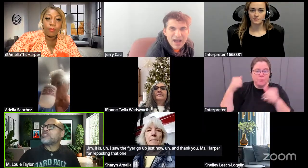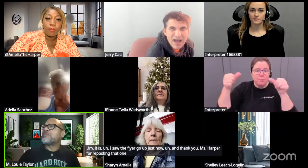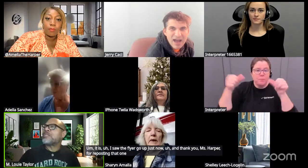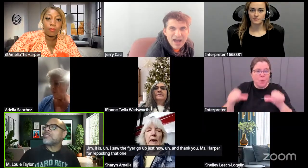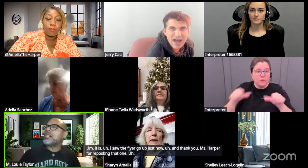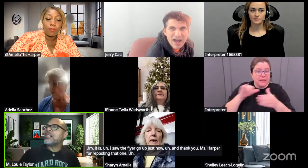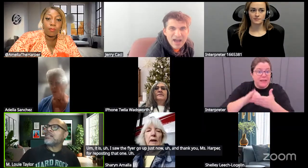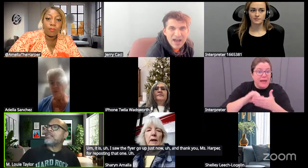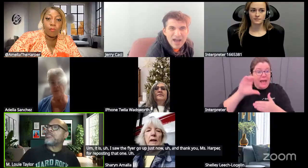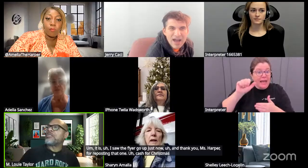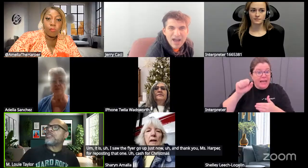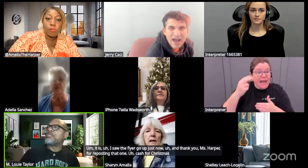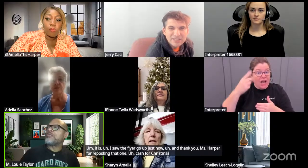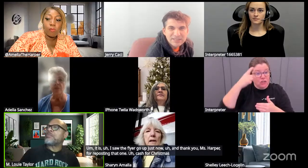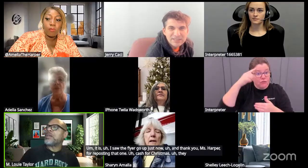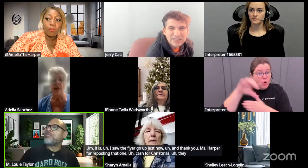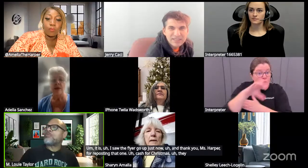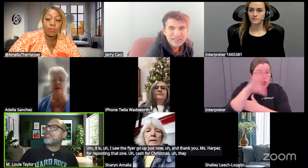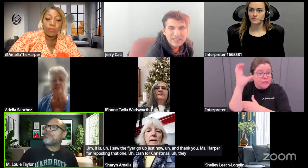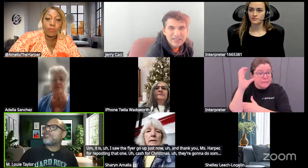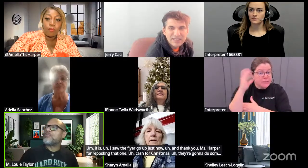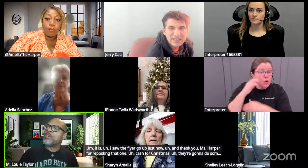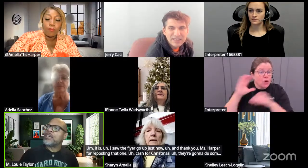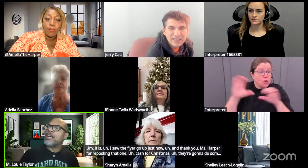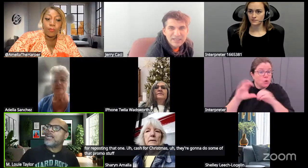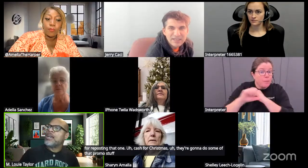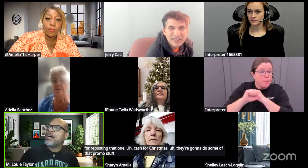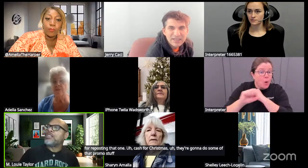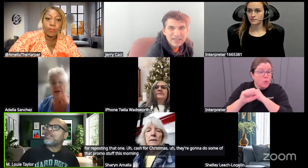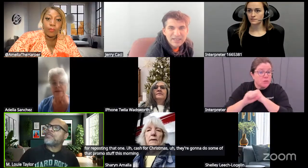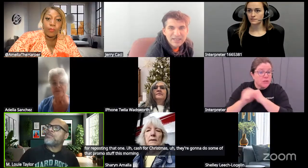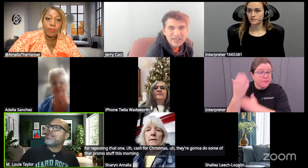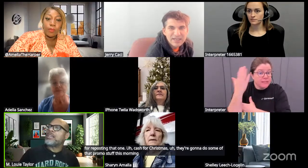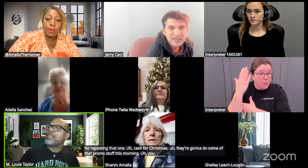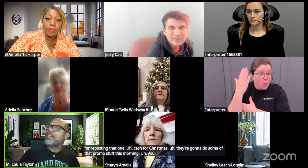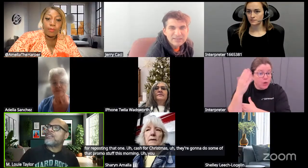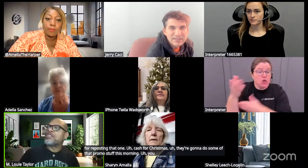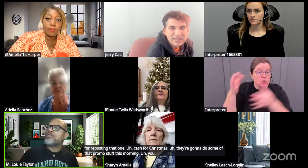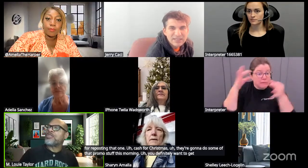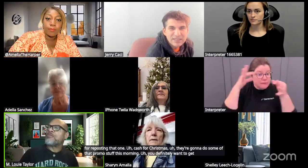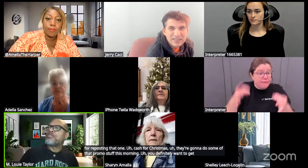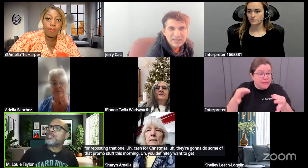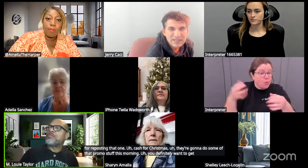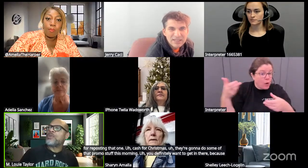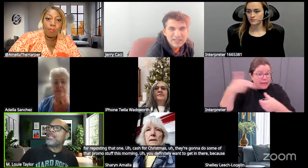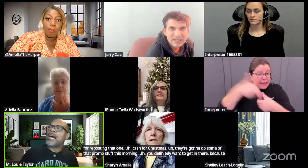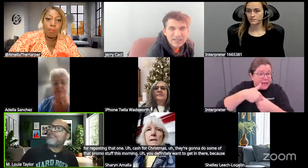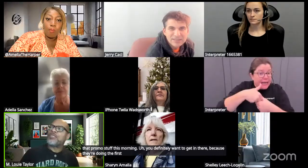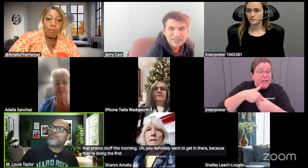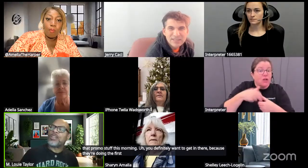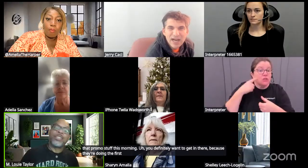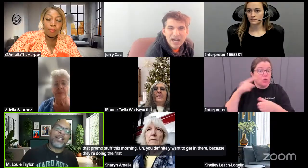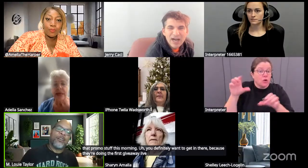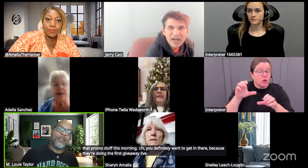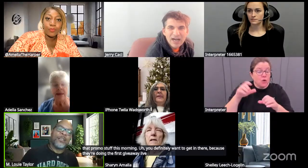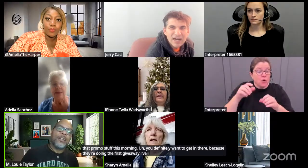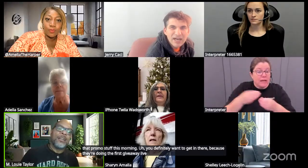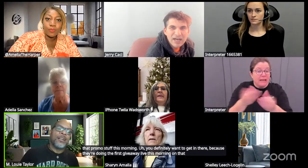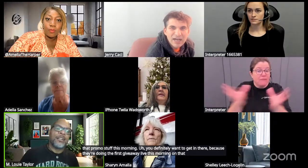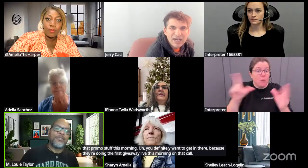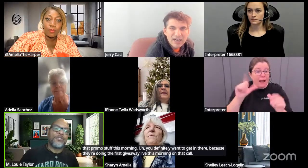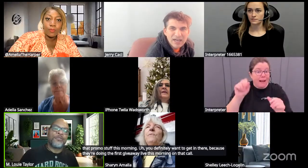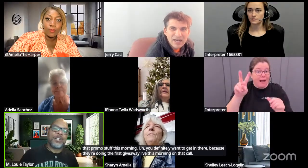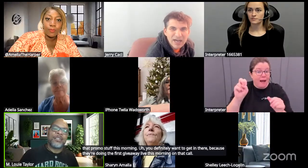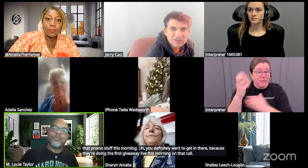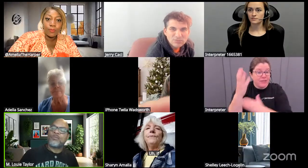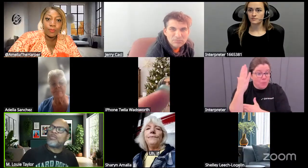for Christmas. They're going to do some of that promo stuff this morning. You definitely want to get in there because they're doing the first giveaway live this morning on that call.